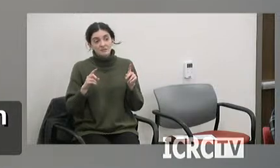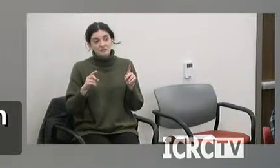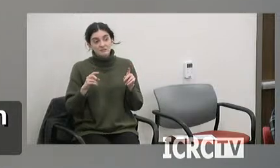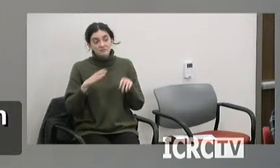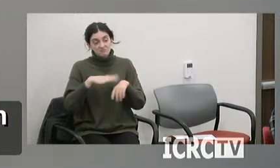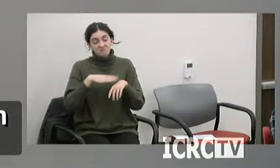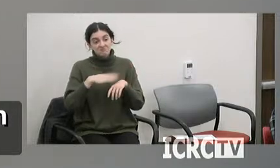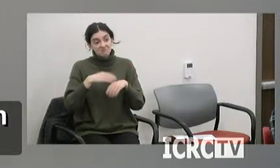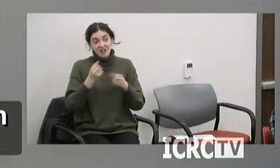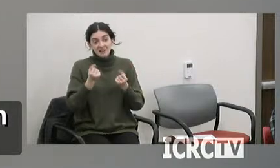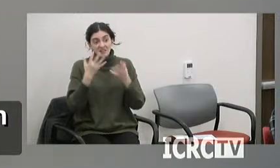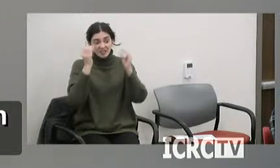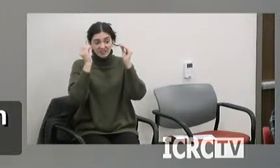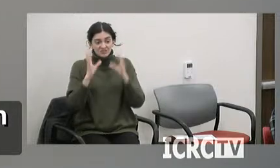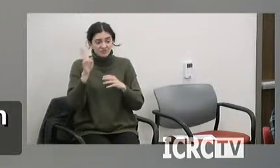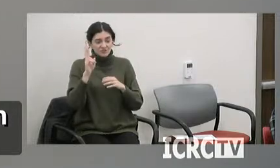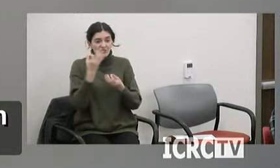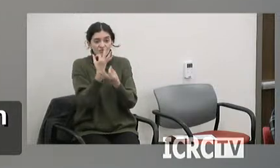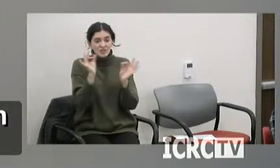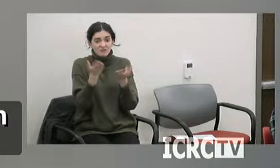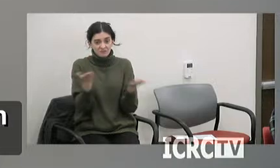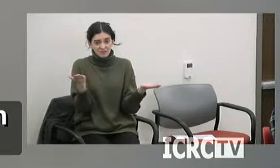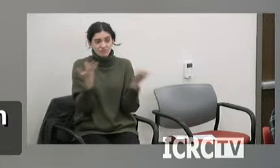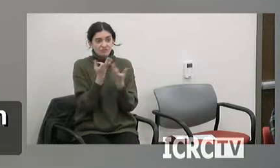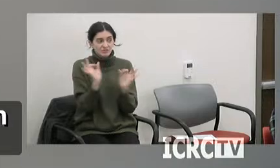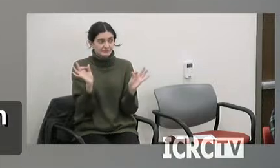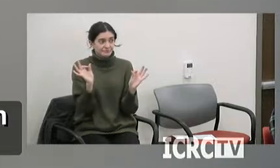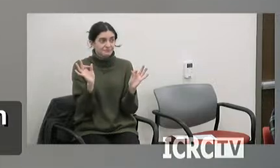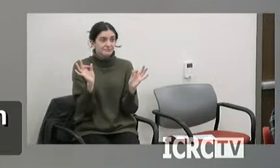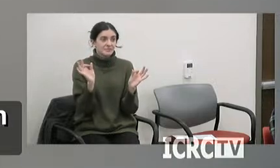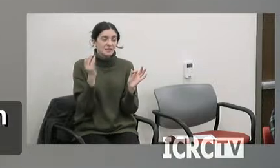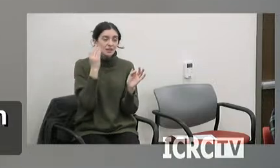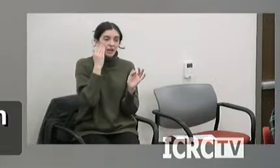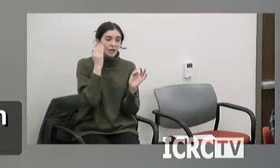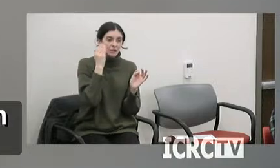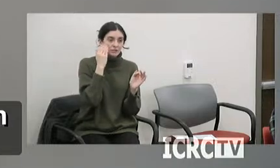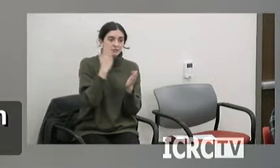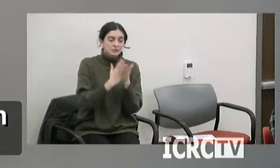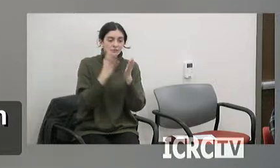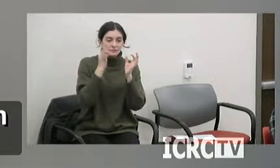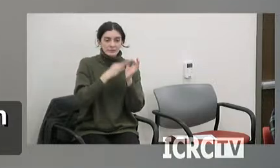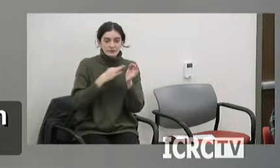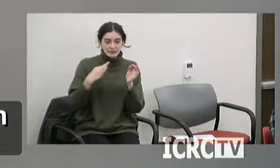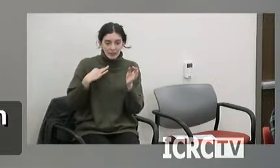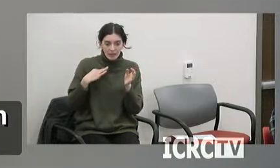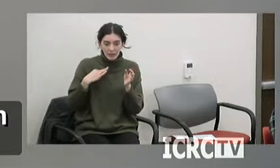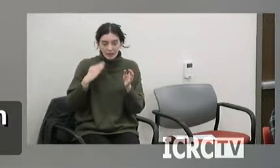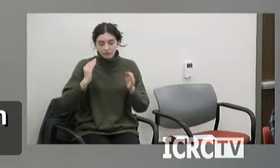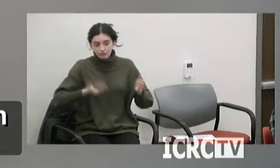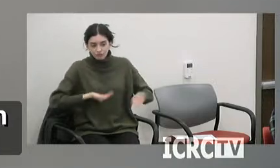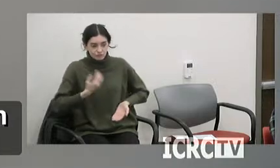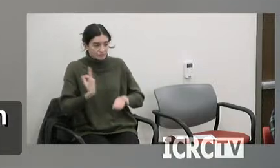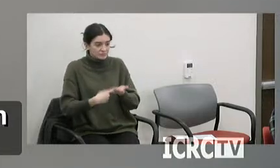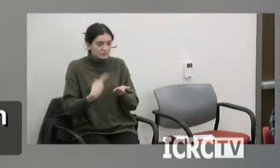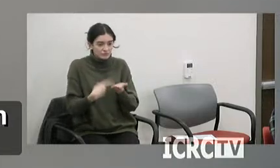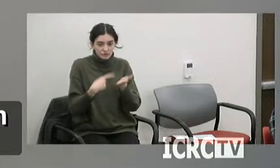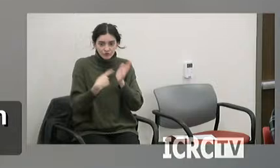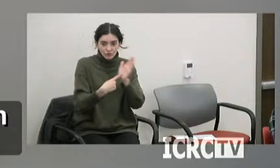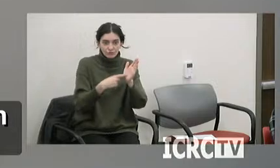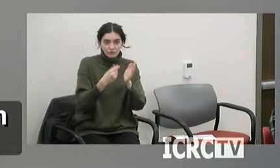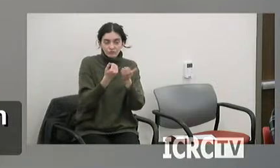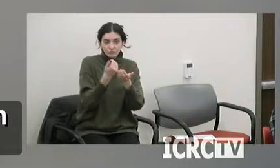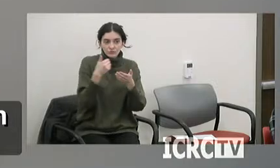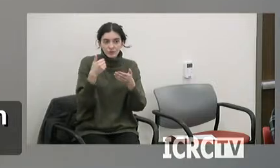Dr. Dunn and Emma Walker have been going around and introducing new tools. Most of those tools, Magic School, others, they're